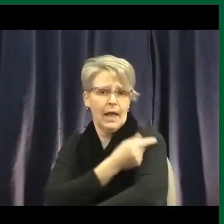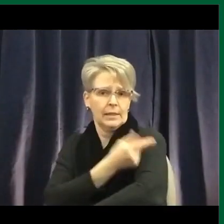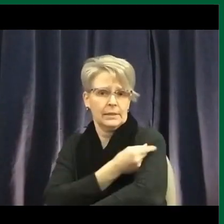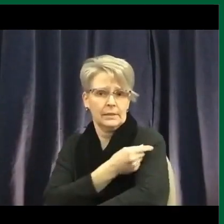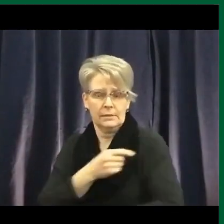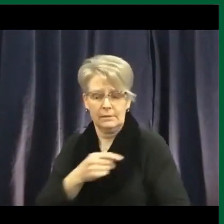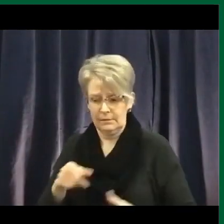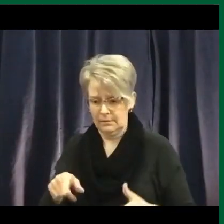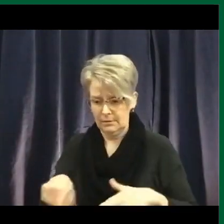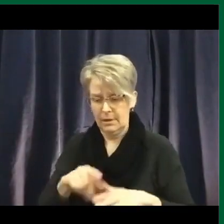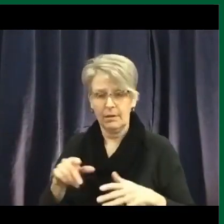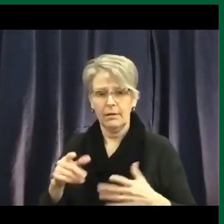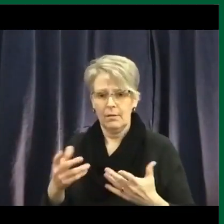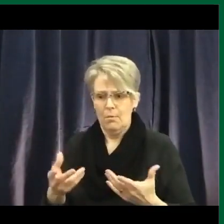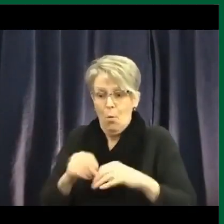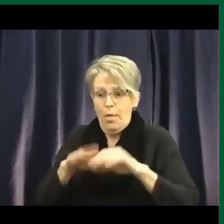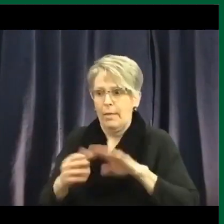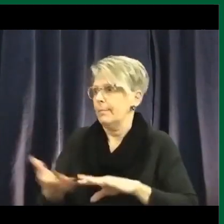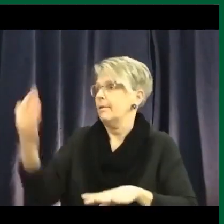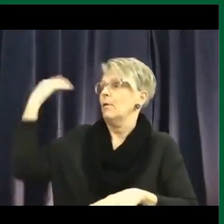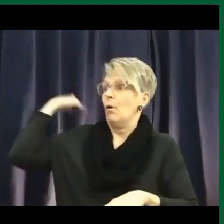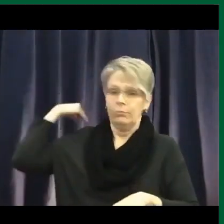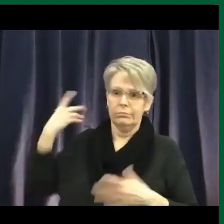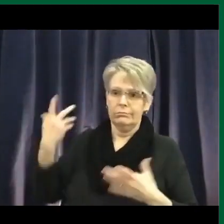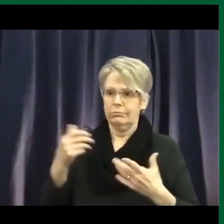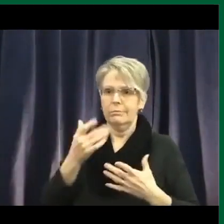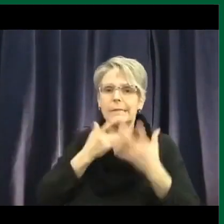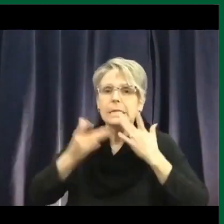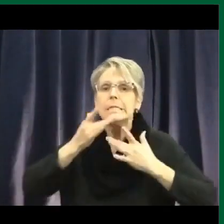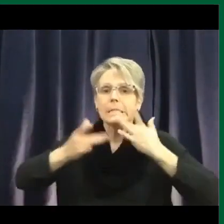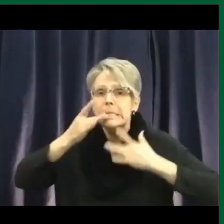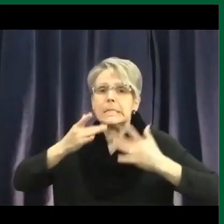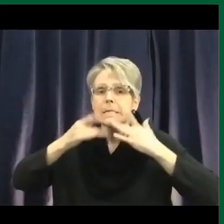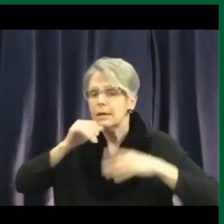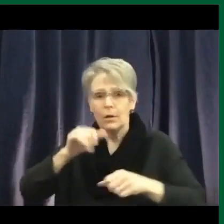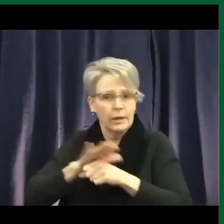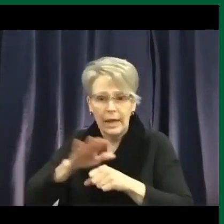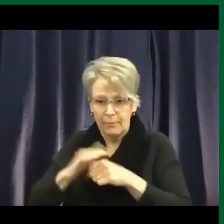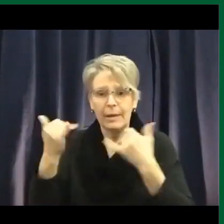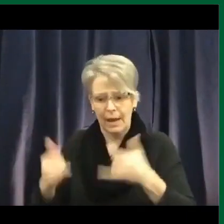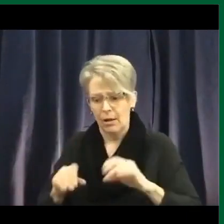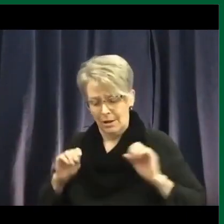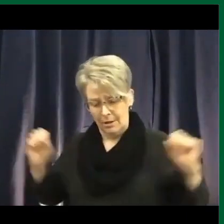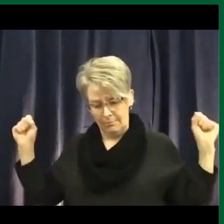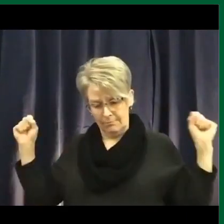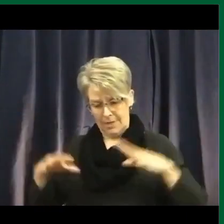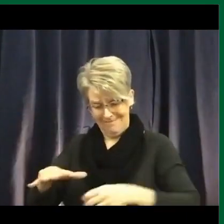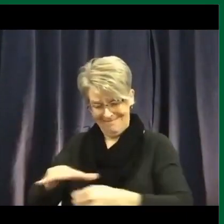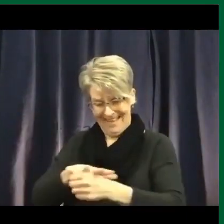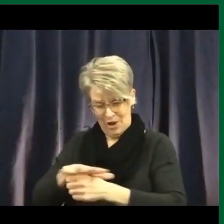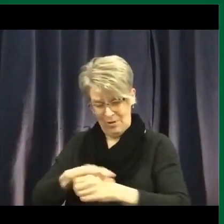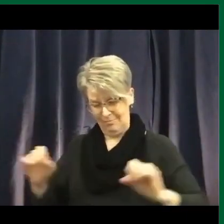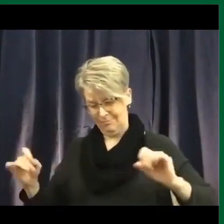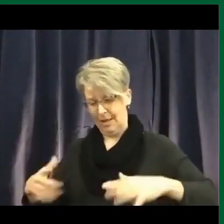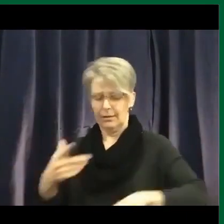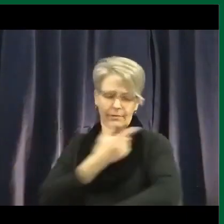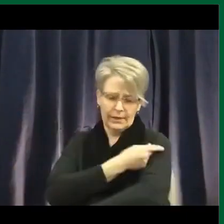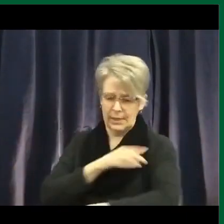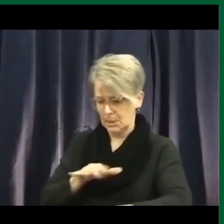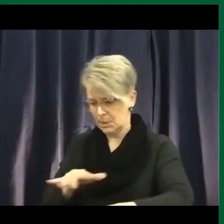have had access to in the days gone, weeks, months gone by, to deploy those right into an area where we are